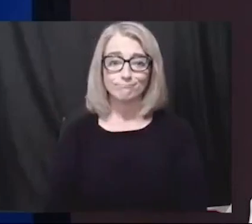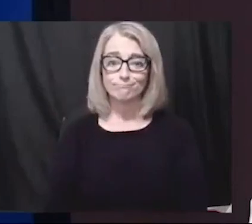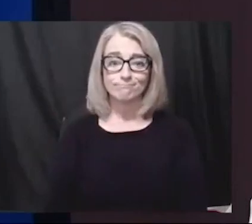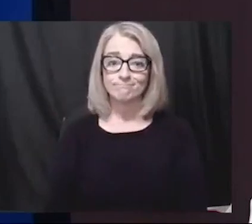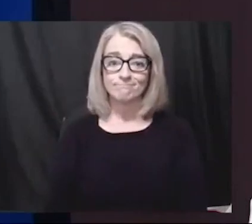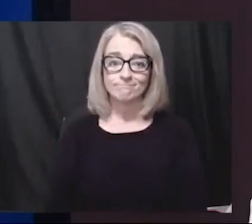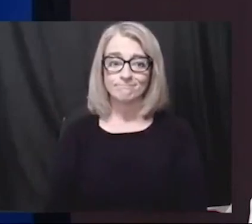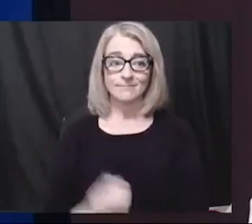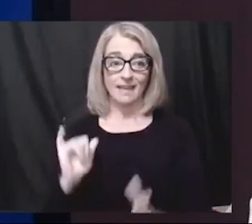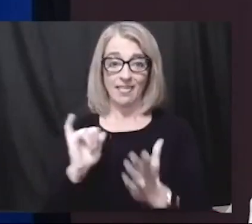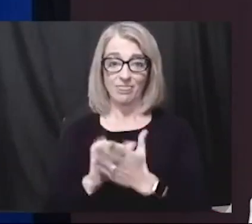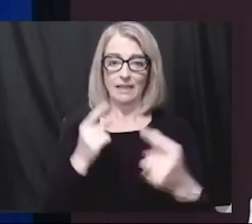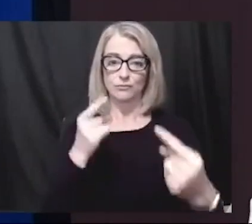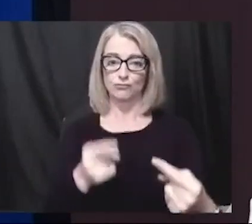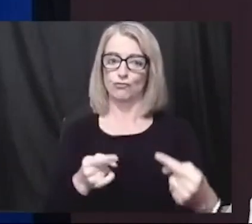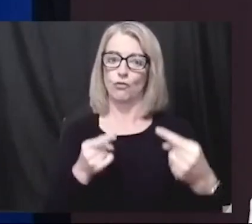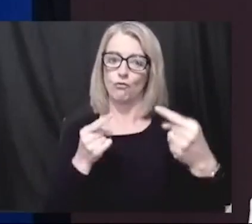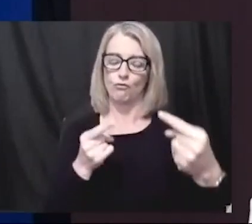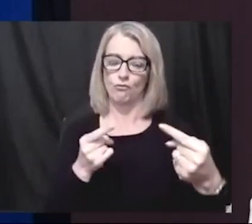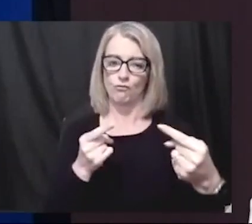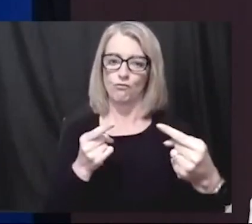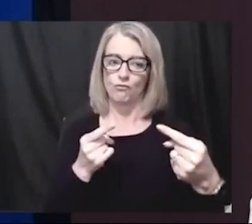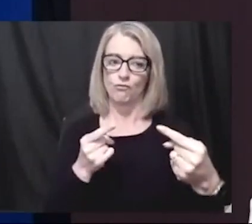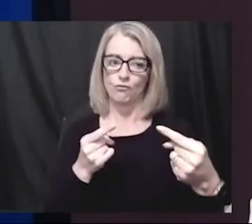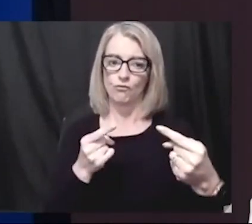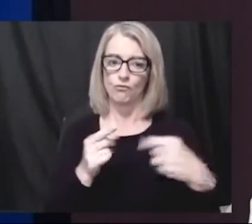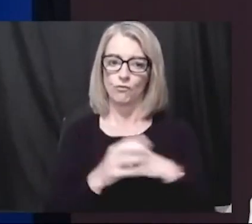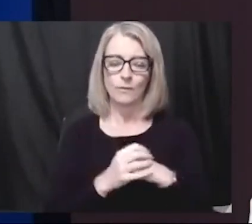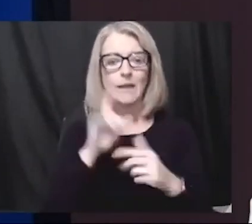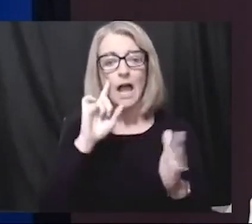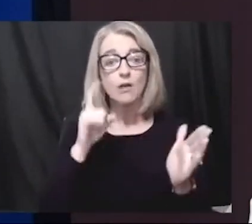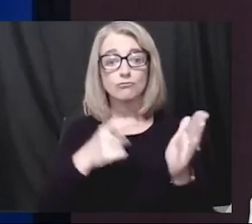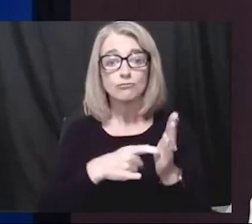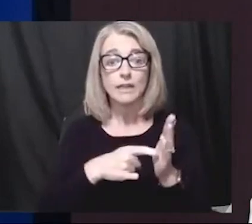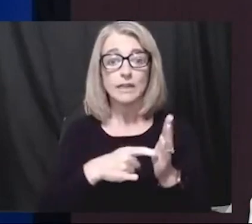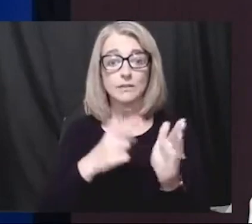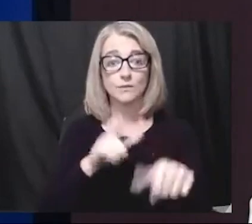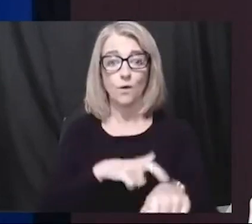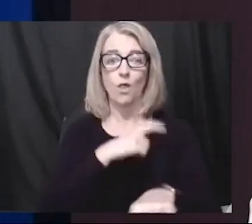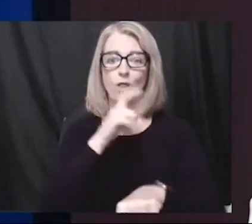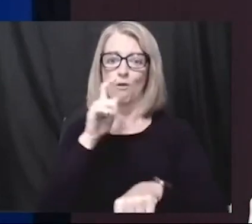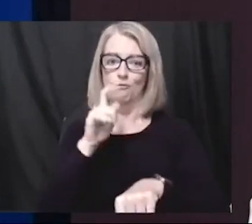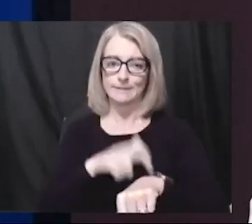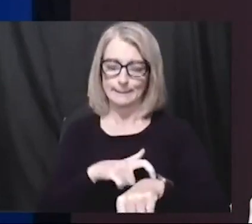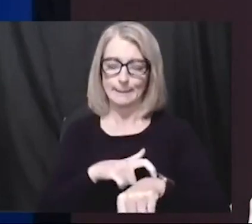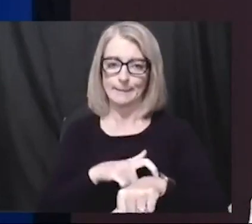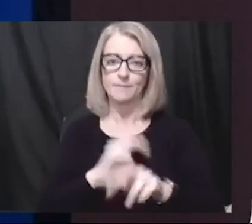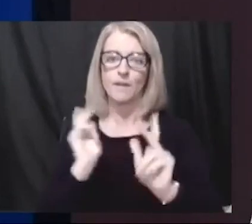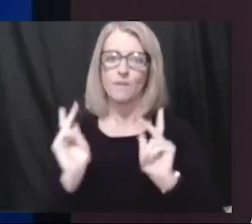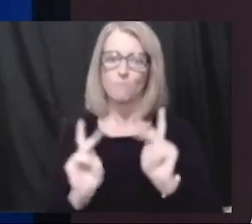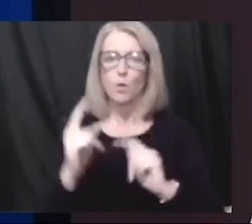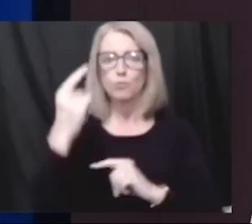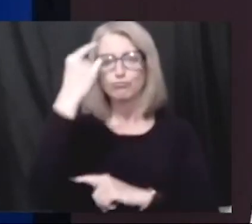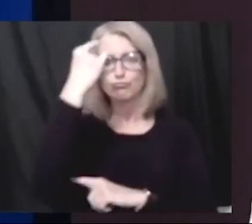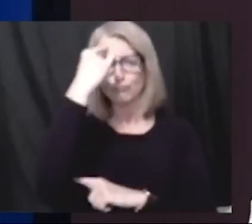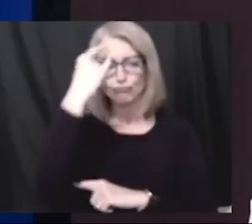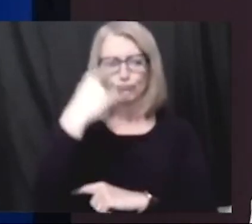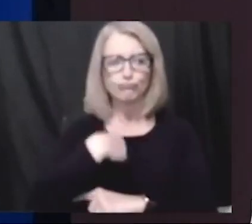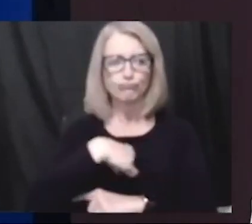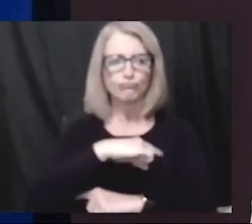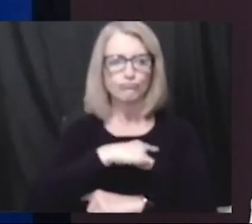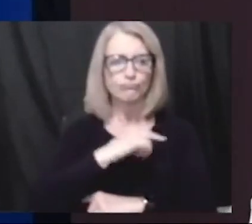the struggle. And I recognize that for a long time, folks thought that, gosh, we don't know if the vaccines are